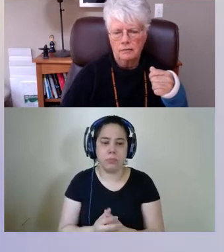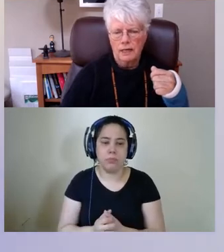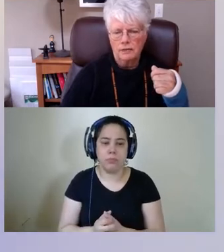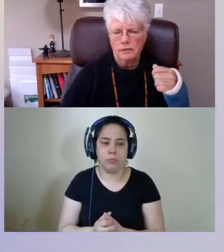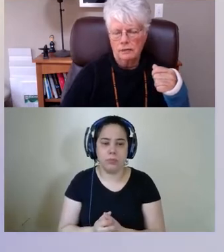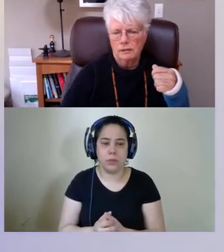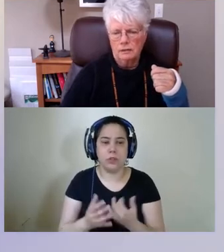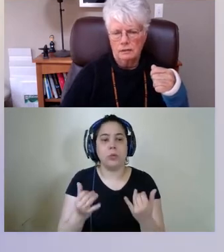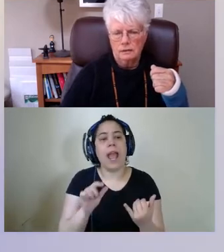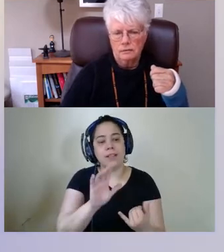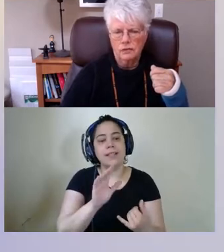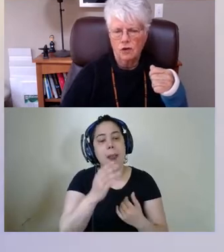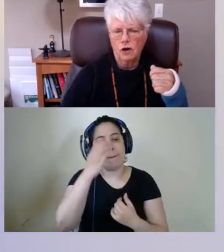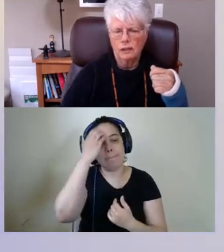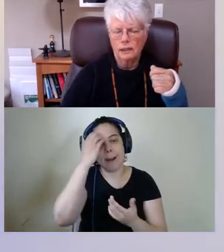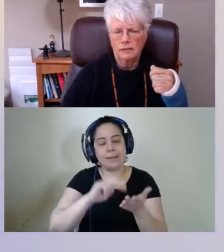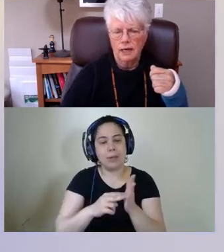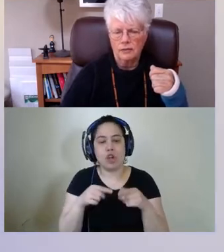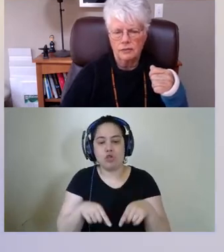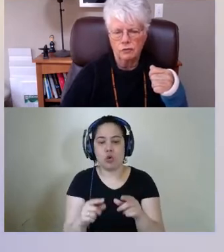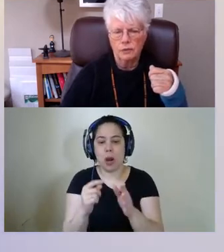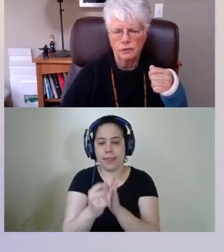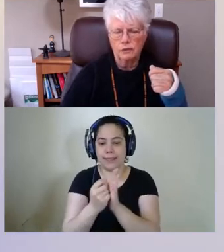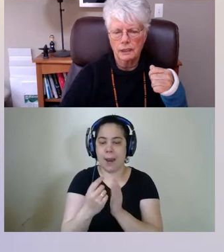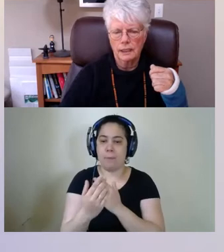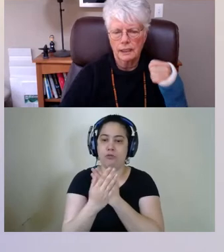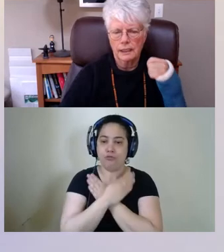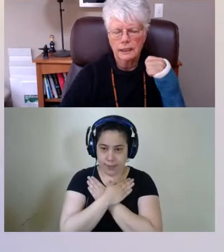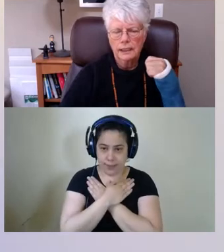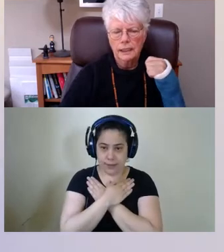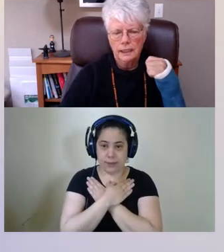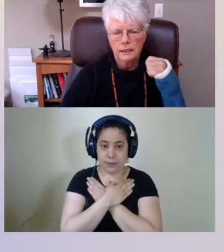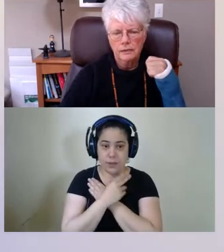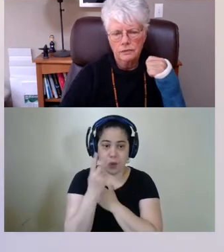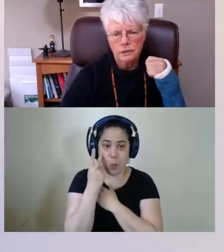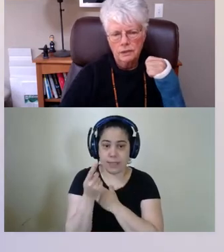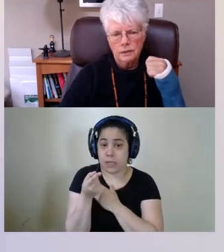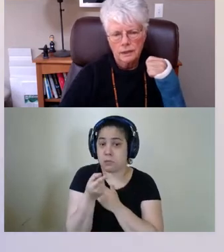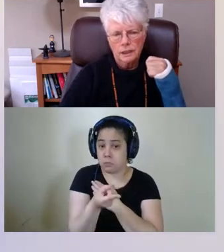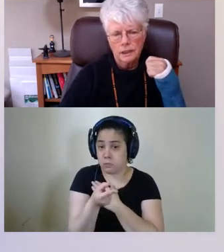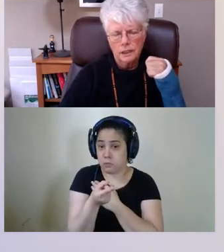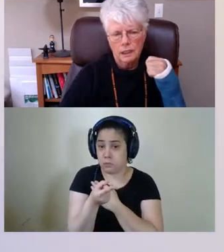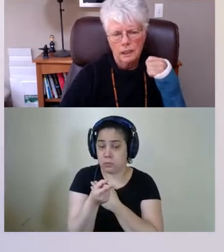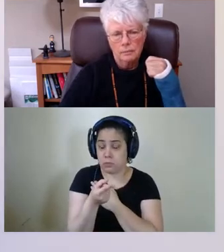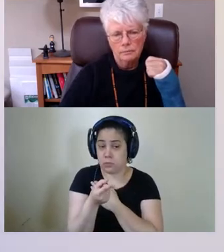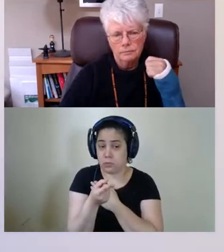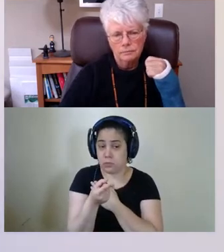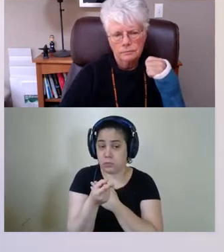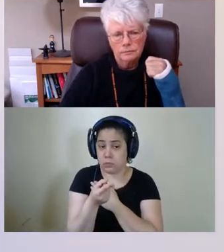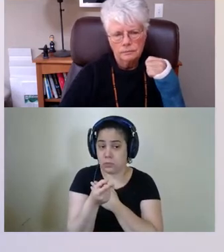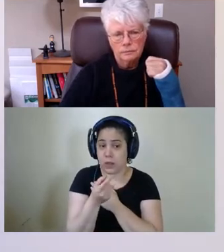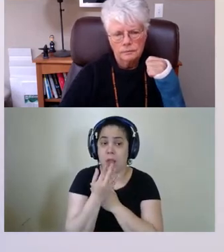at rest. This is hardly at rest, since what you're looking at is